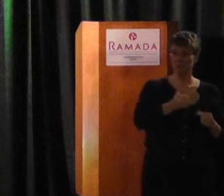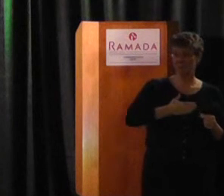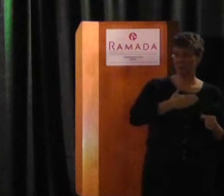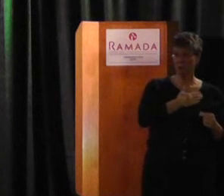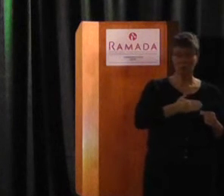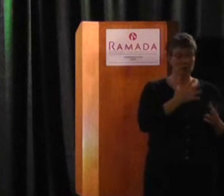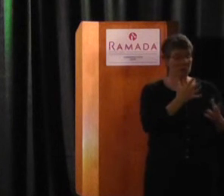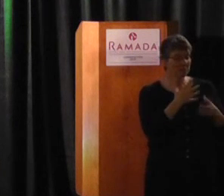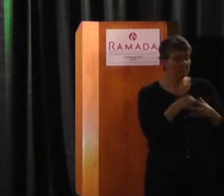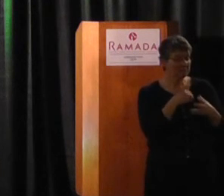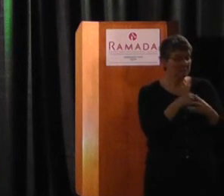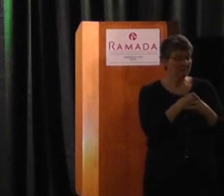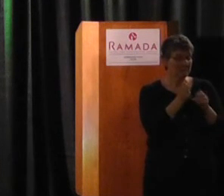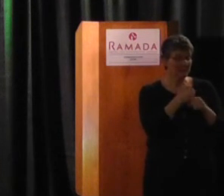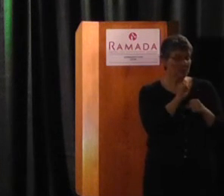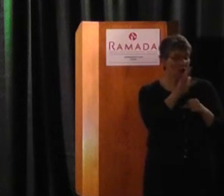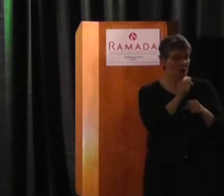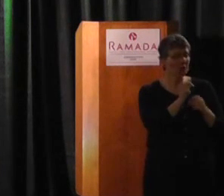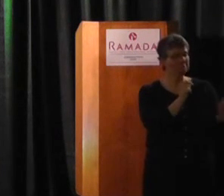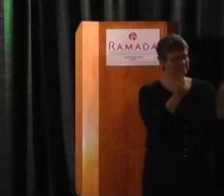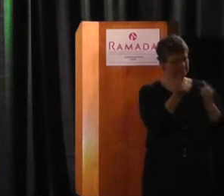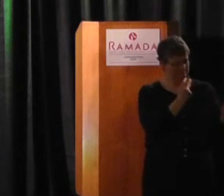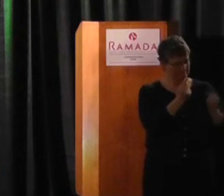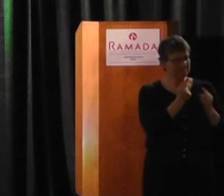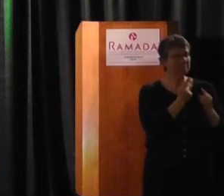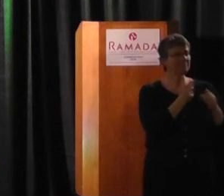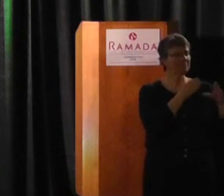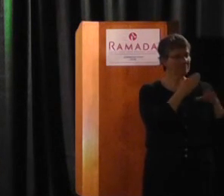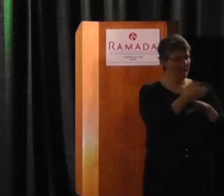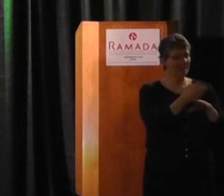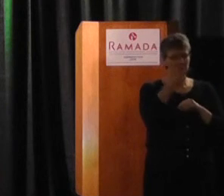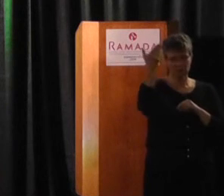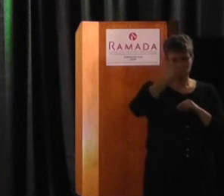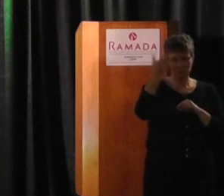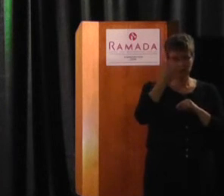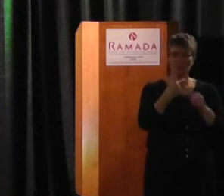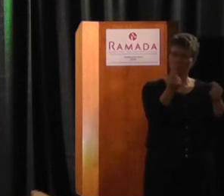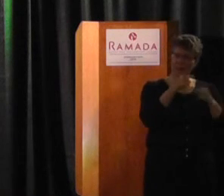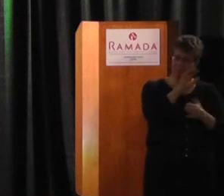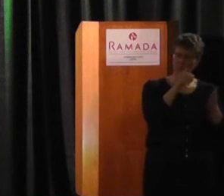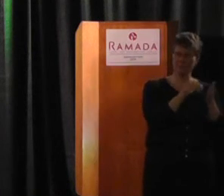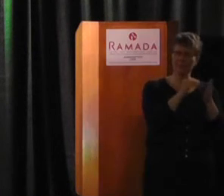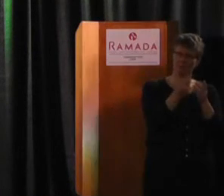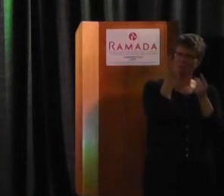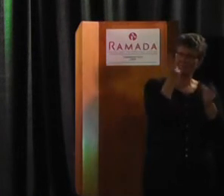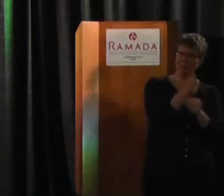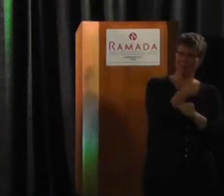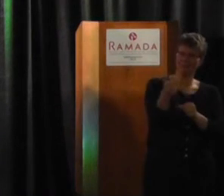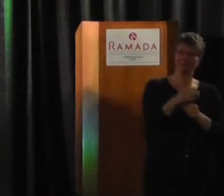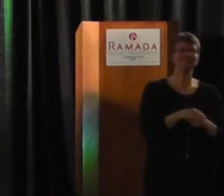Haggerty Center for the Arts with us, come talk to me after or just stop by the center for a visit. Thank you.